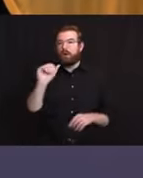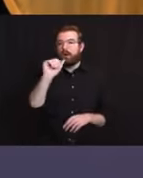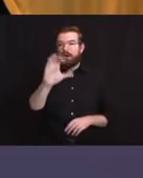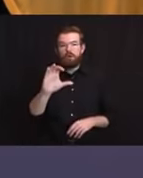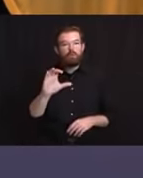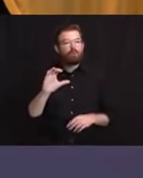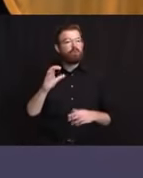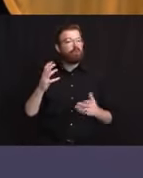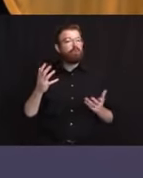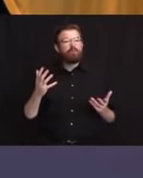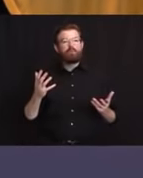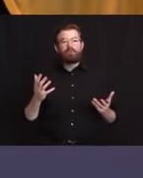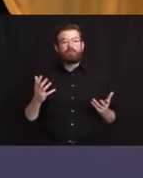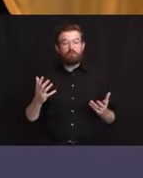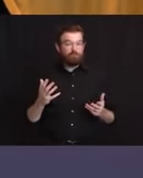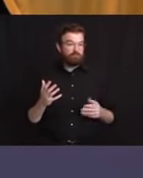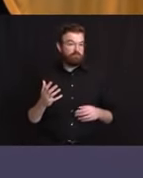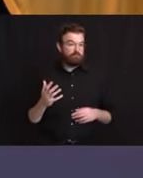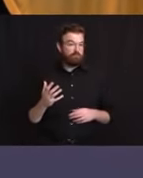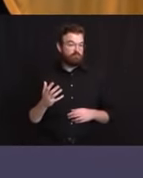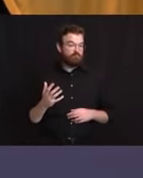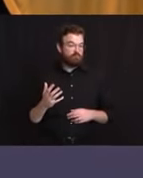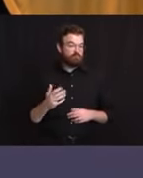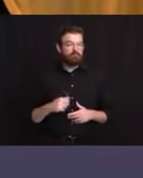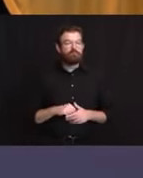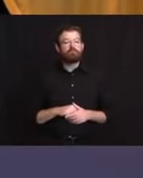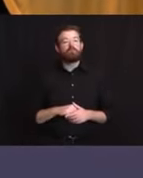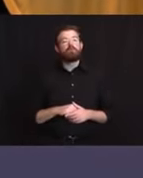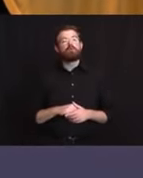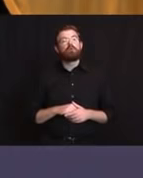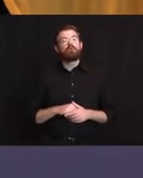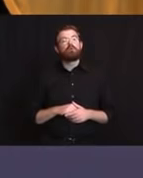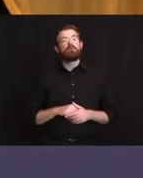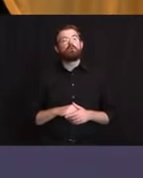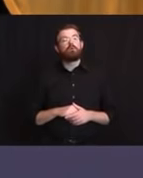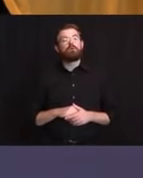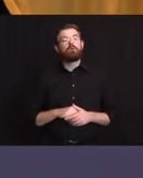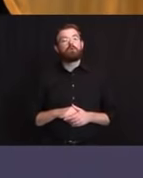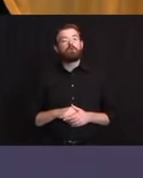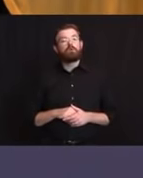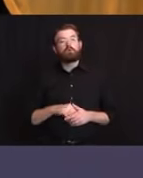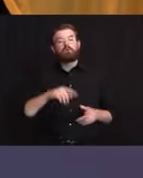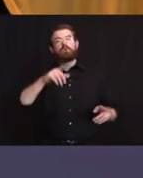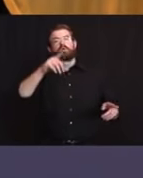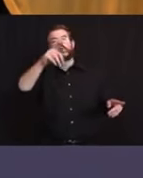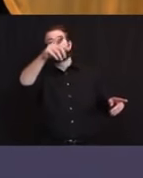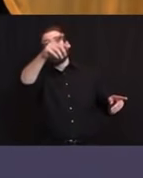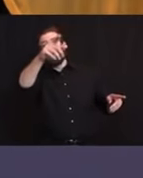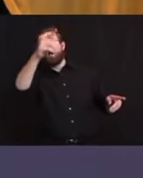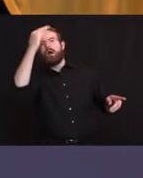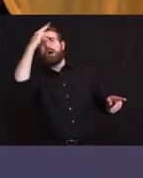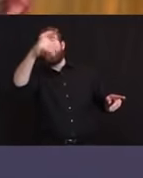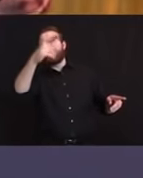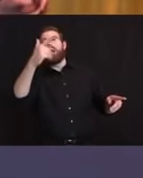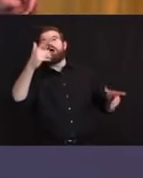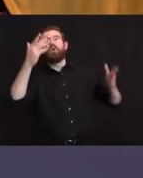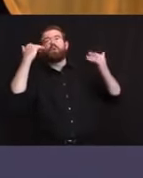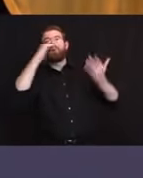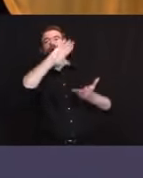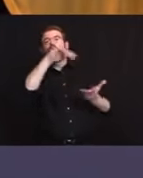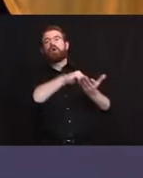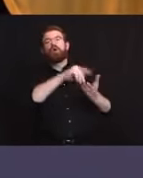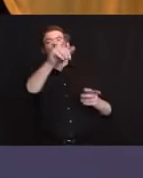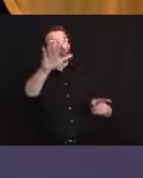point, keep up on where the nearest cooling center may be in your county. Is that fair? I think we're going to start over